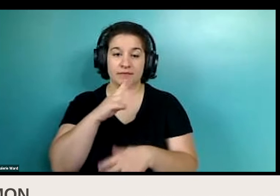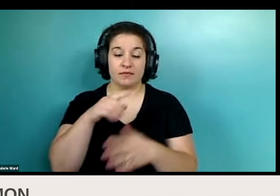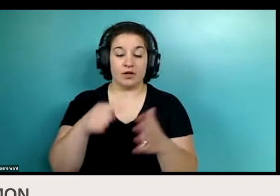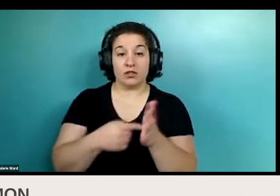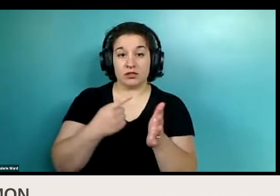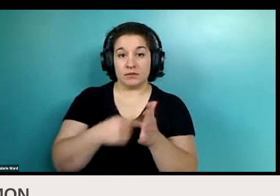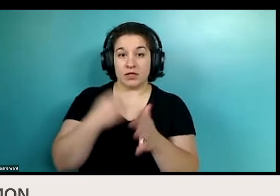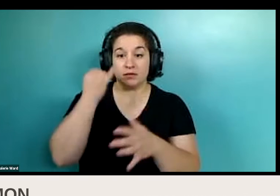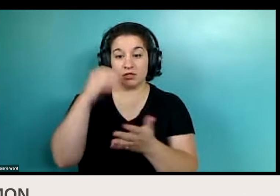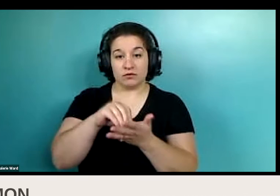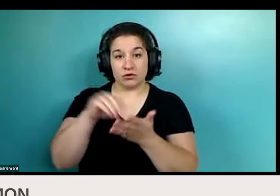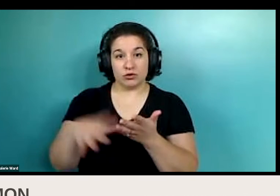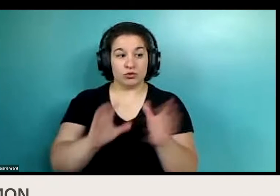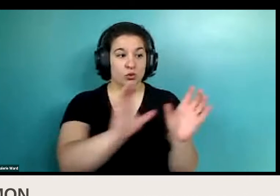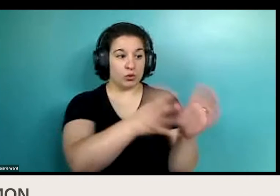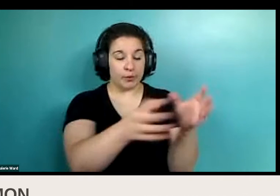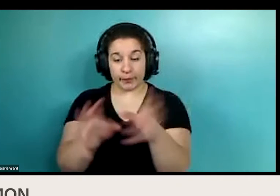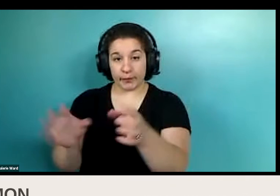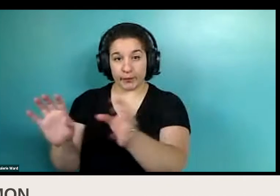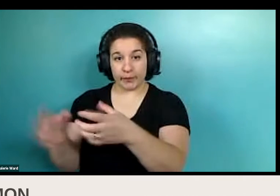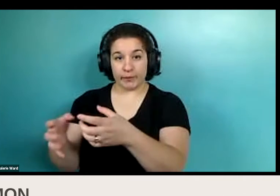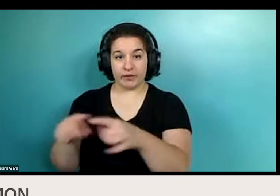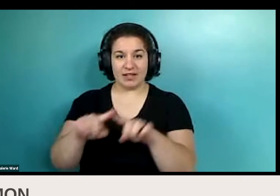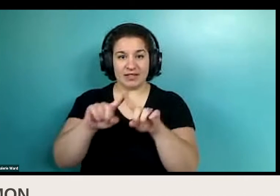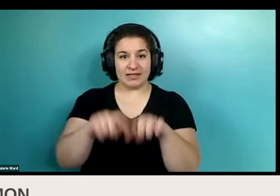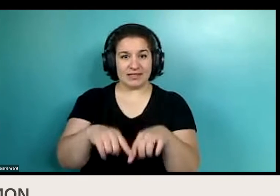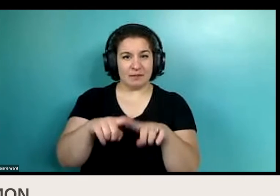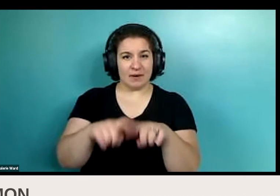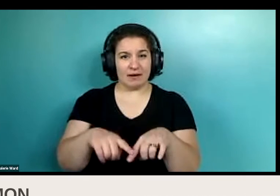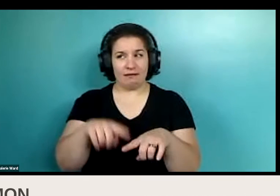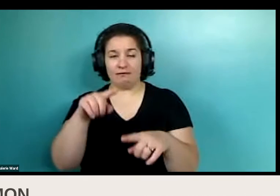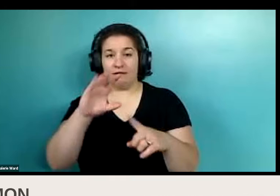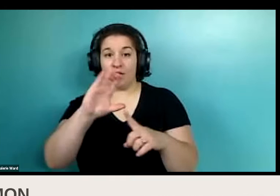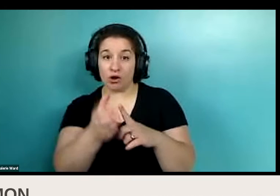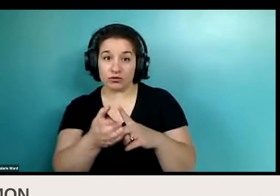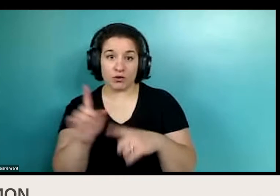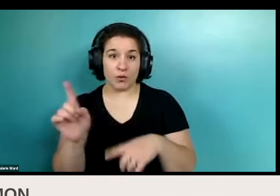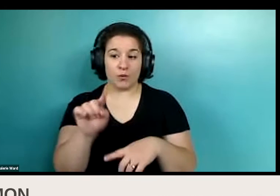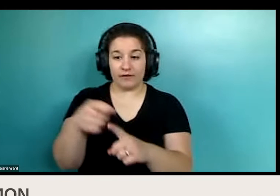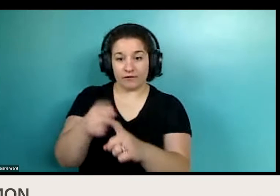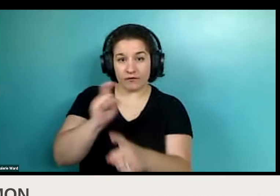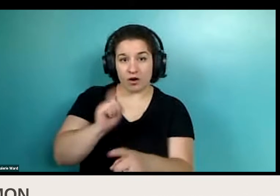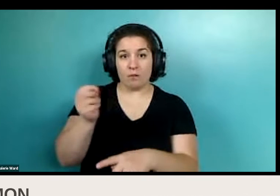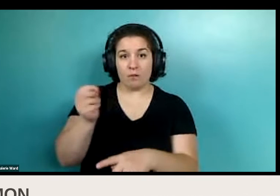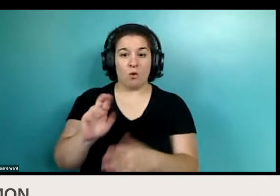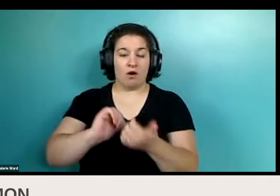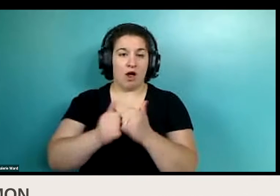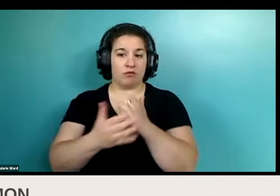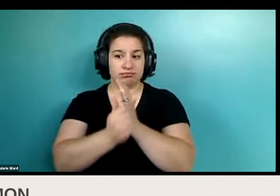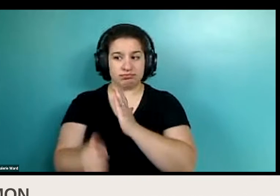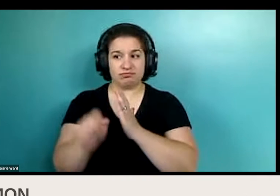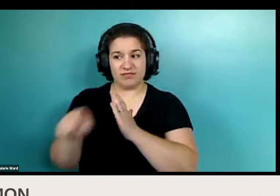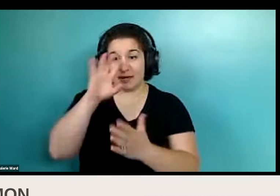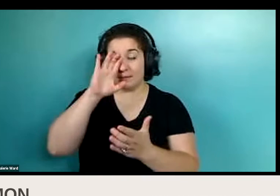groups, depending on culturally where they're from or how proficient they believe they are in English, they might rely on